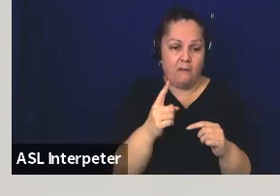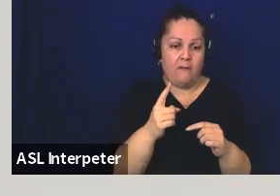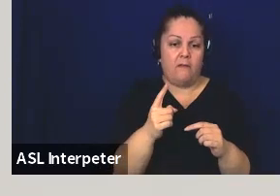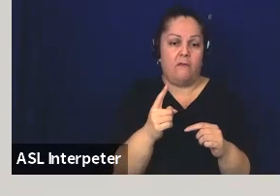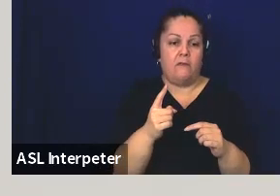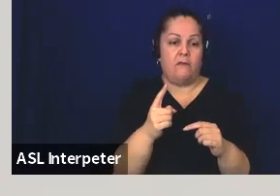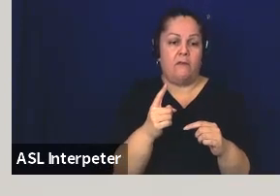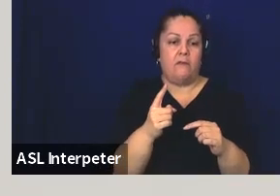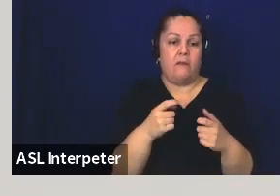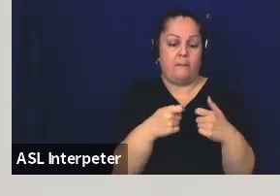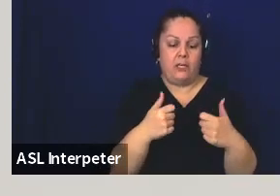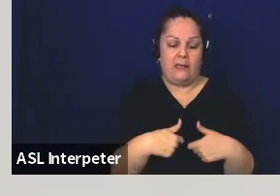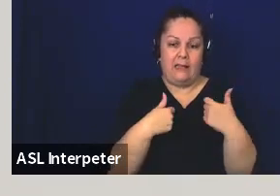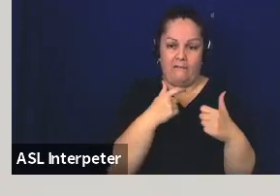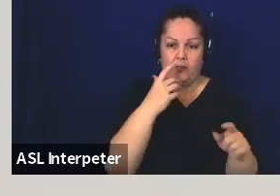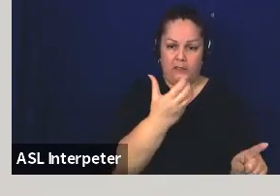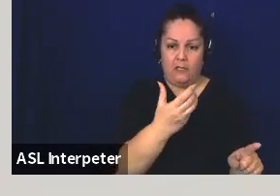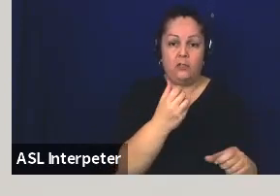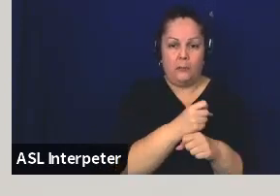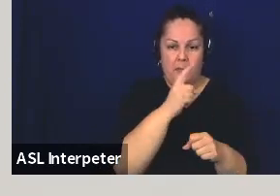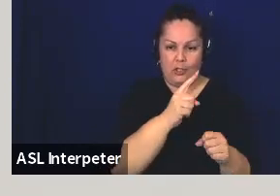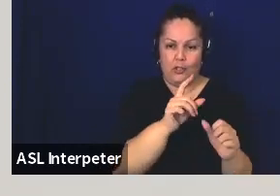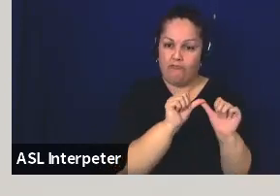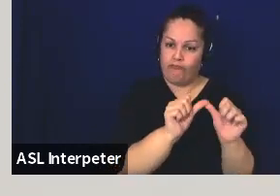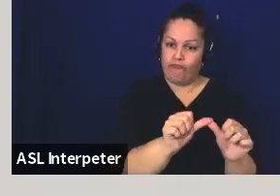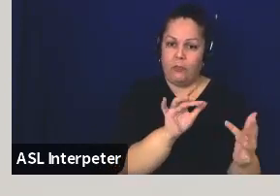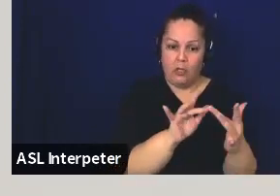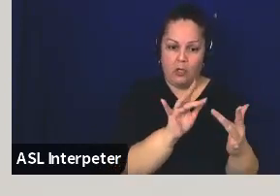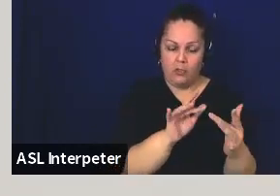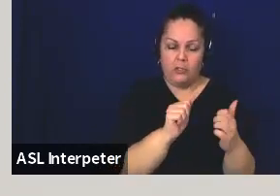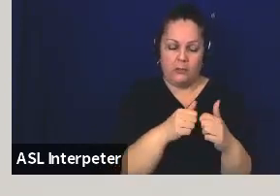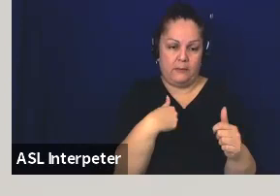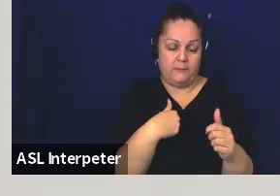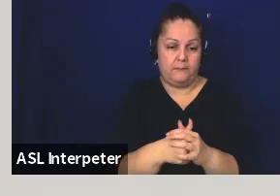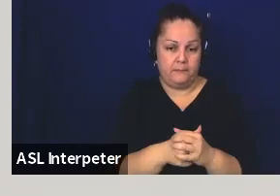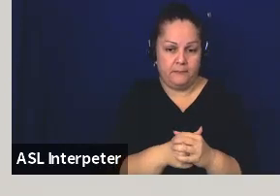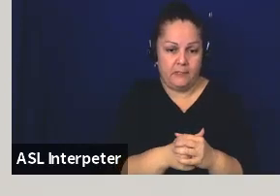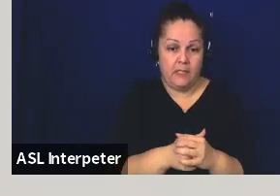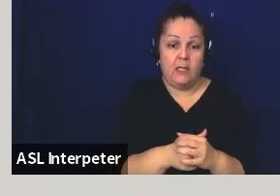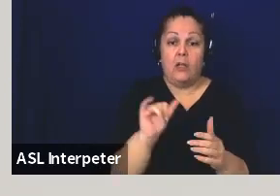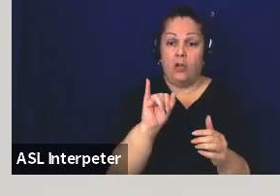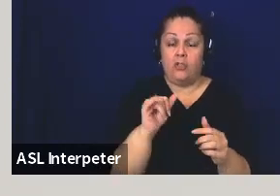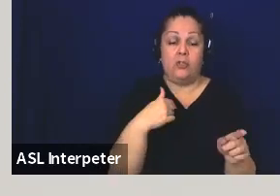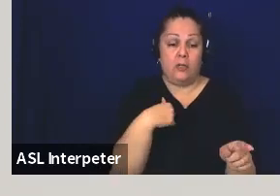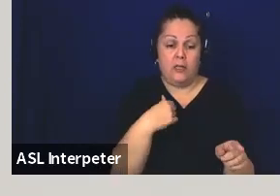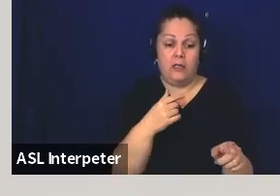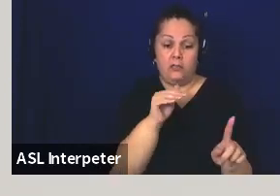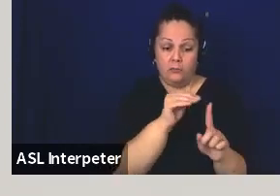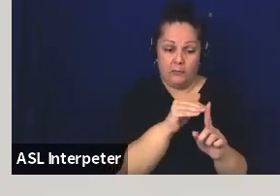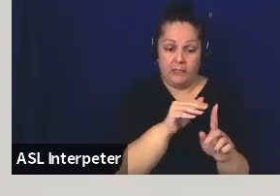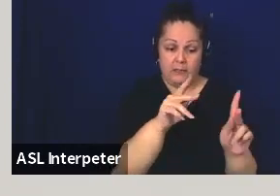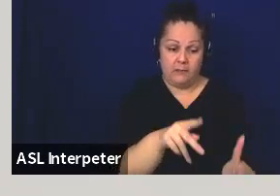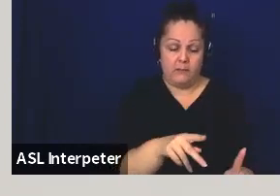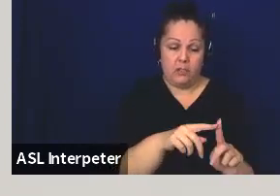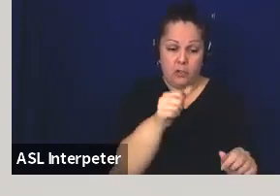for their devices to ensure that they can maintain contact with the stakeholder. Additionally, stakeholders should remind the individuals